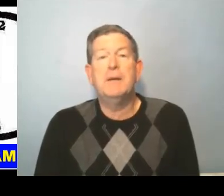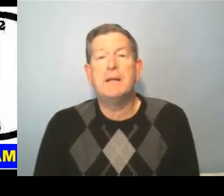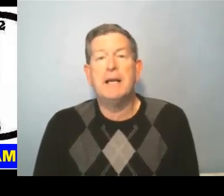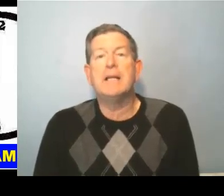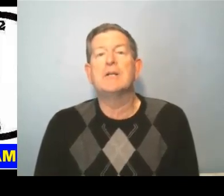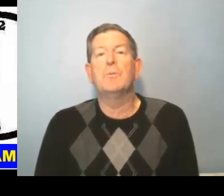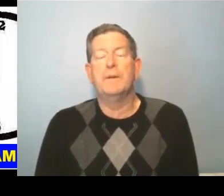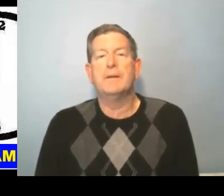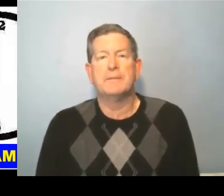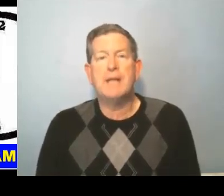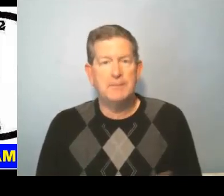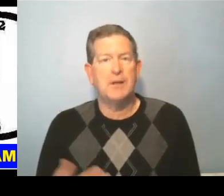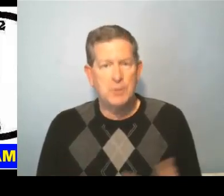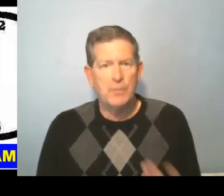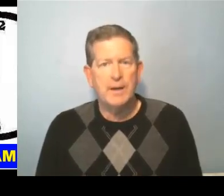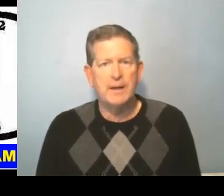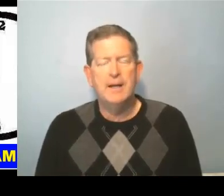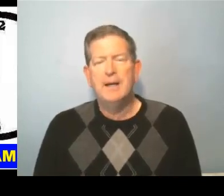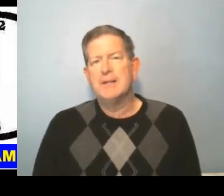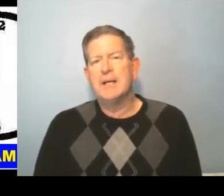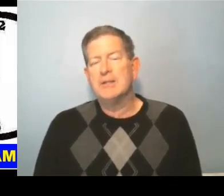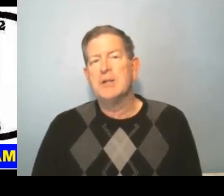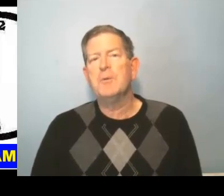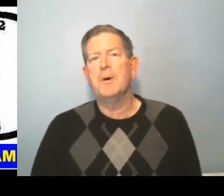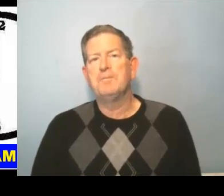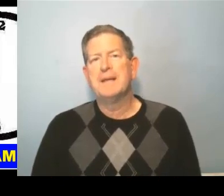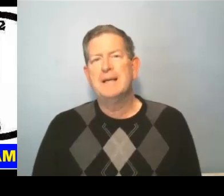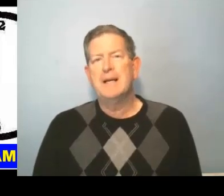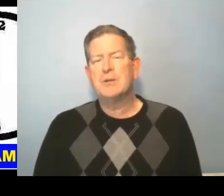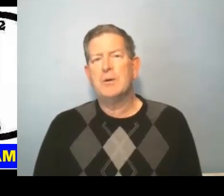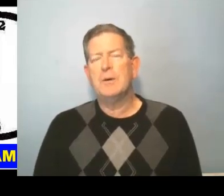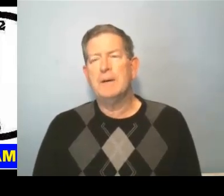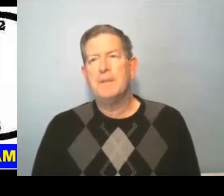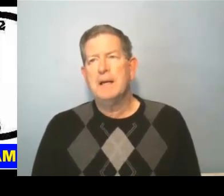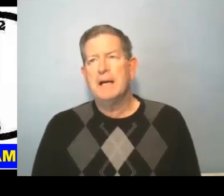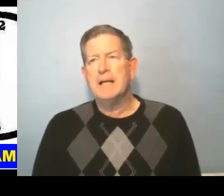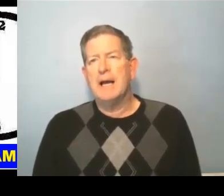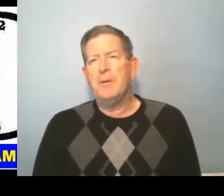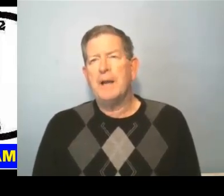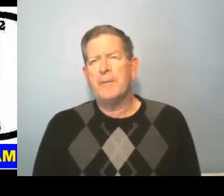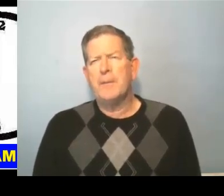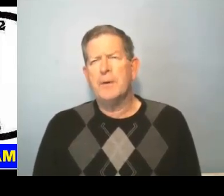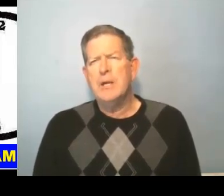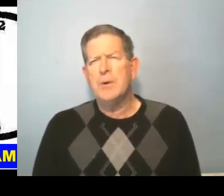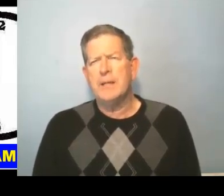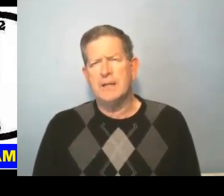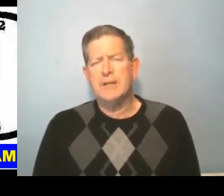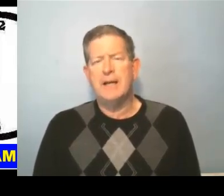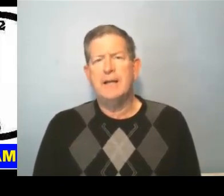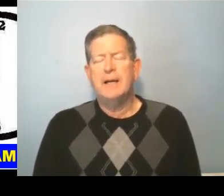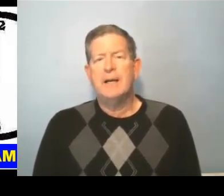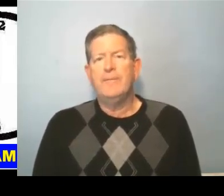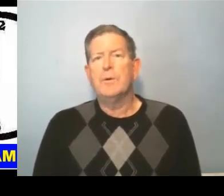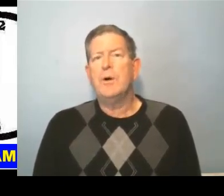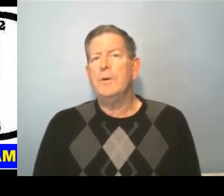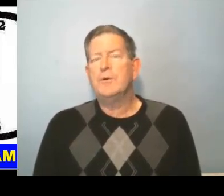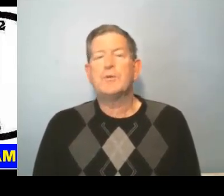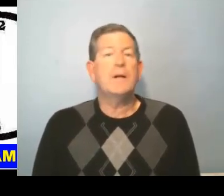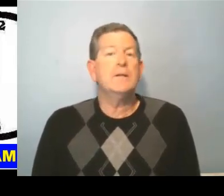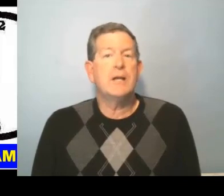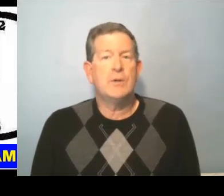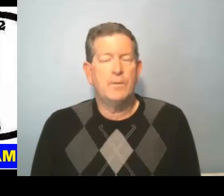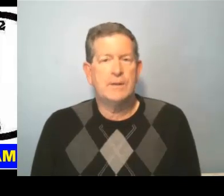because midnight is when the time starts over again. It's 0. And so I don't think I remember hearing that said. If you were to